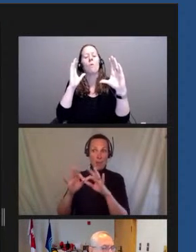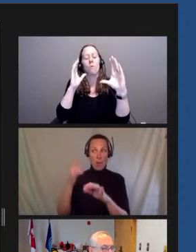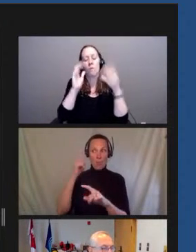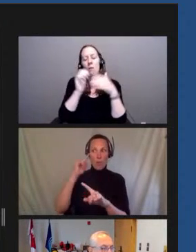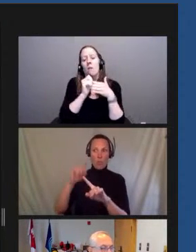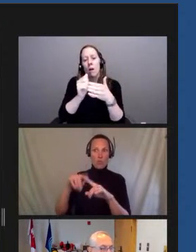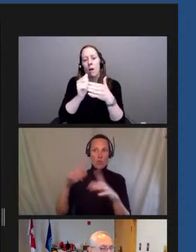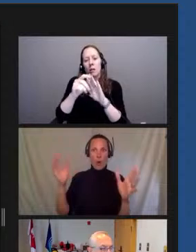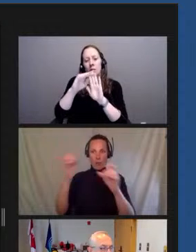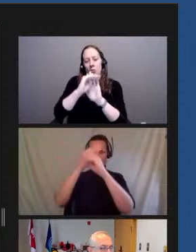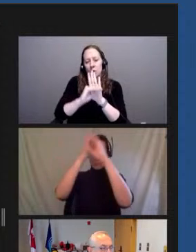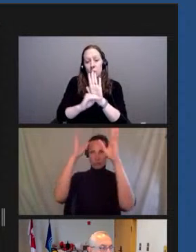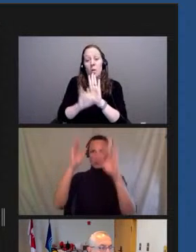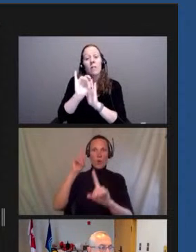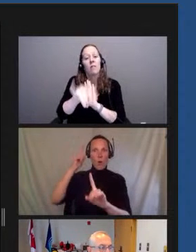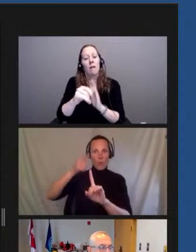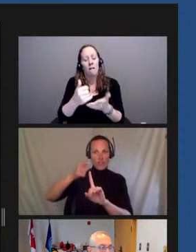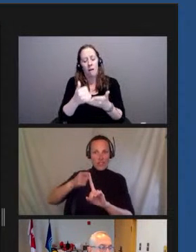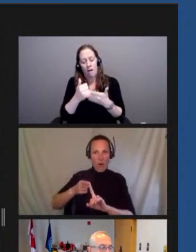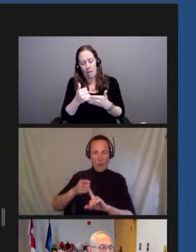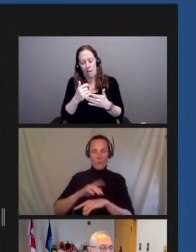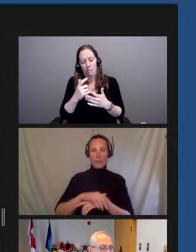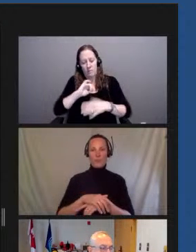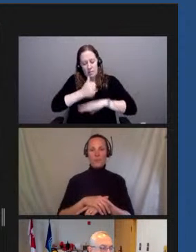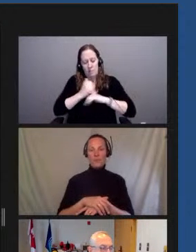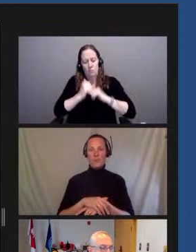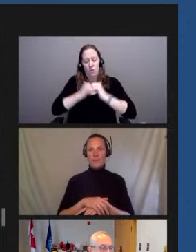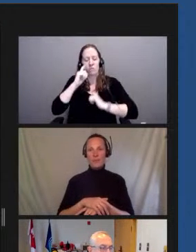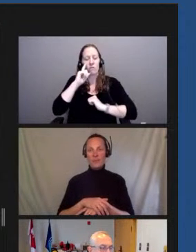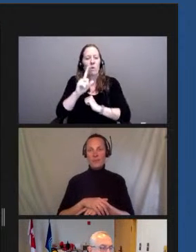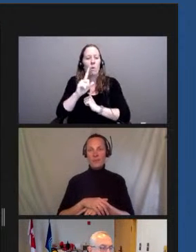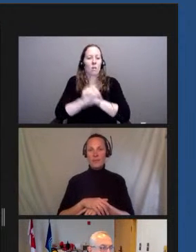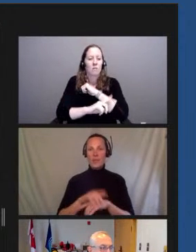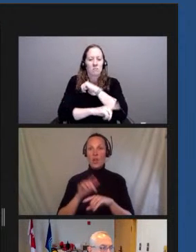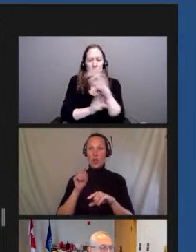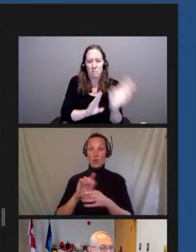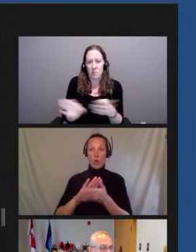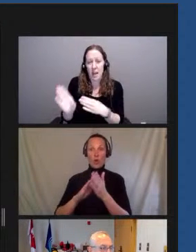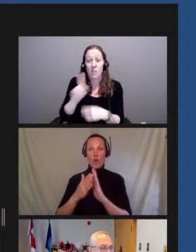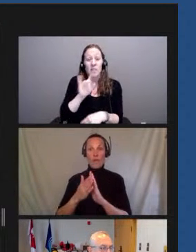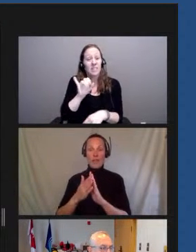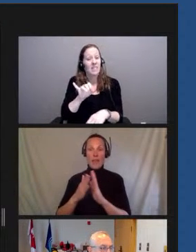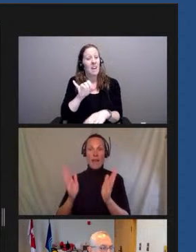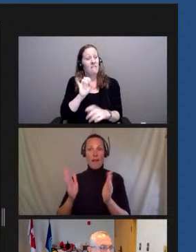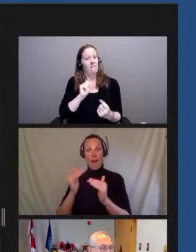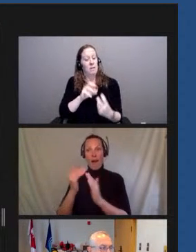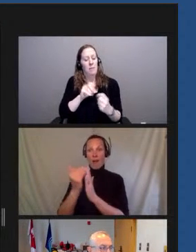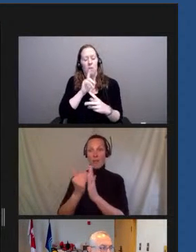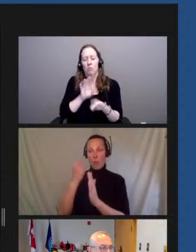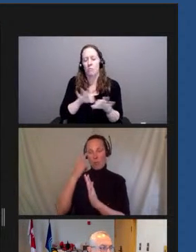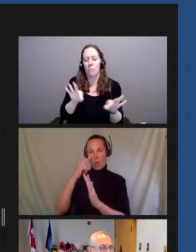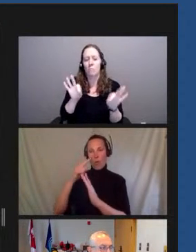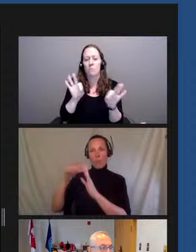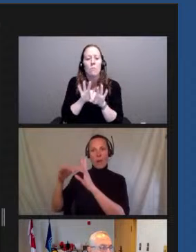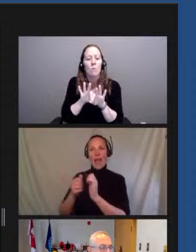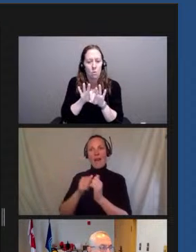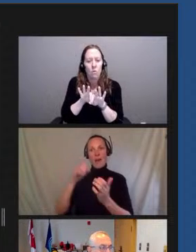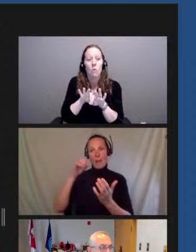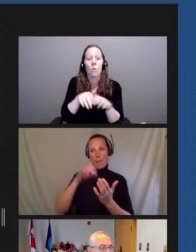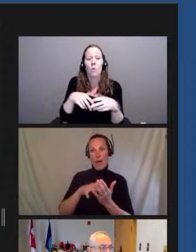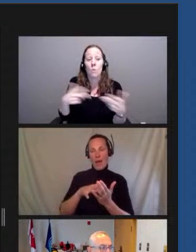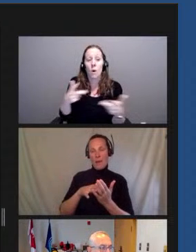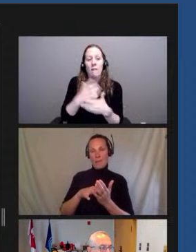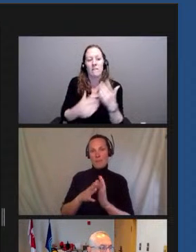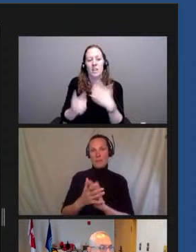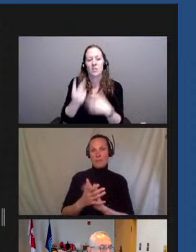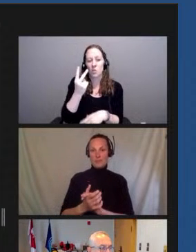provide a framework for the waste plan. As well, that important feedback was instrumental for developing the Phase 2 technical